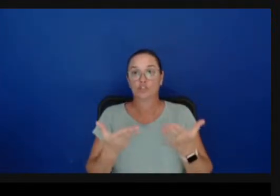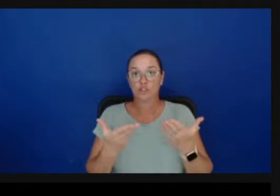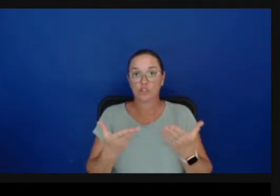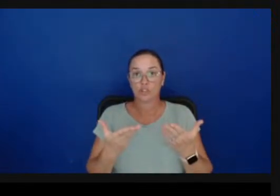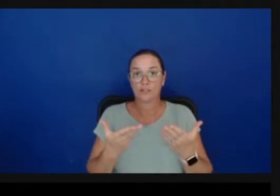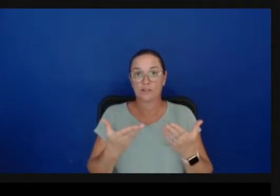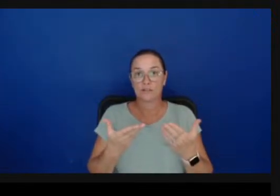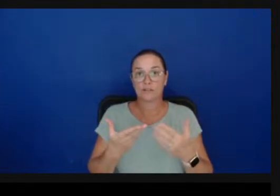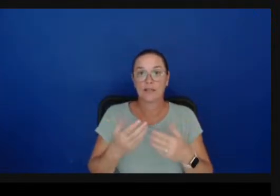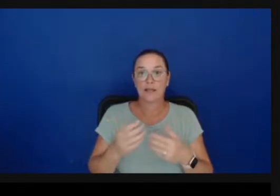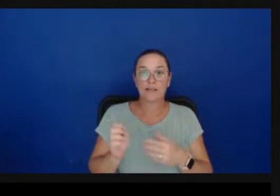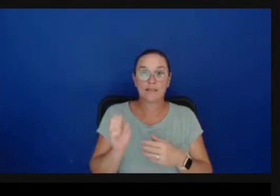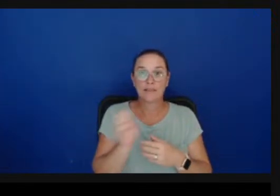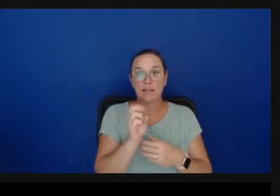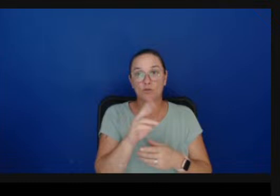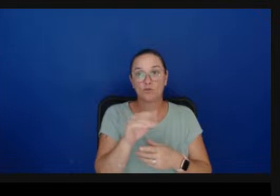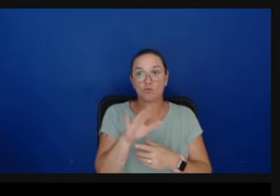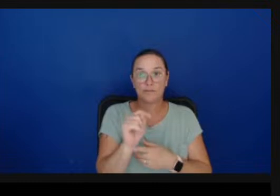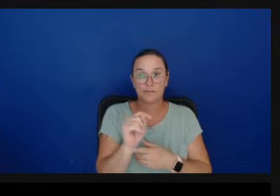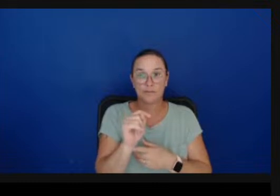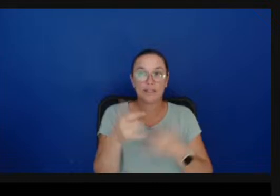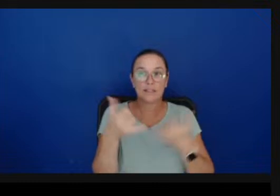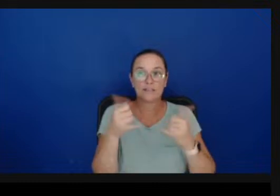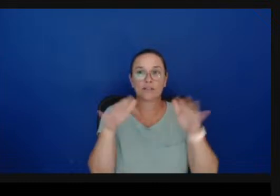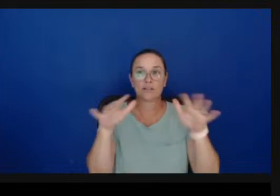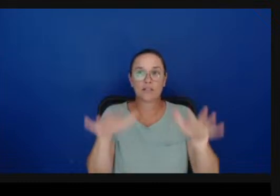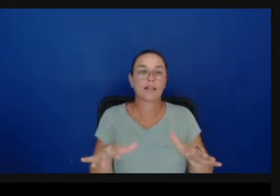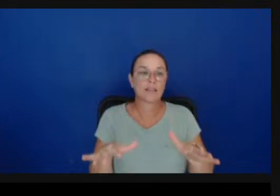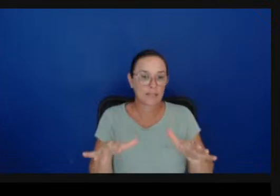and we're still seeing the after effects of that eruption.